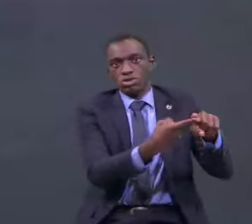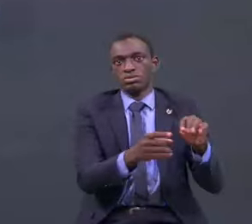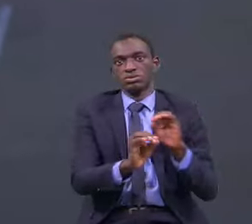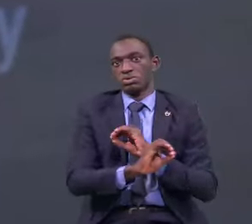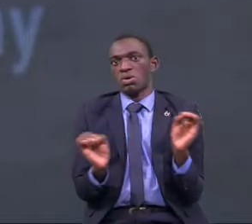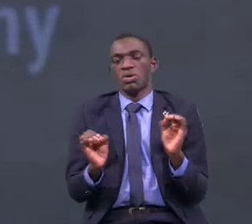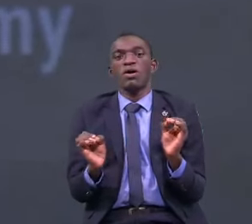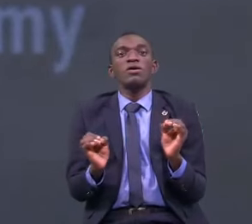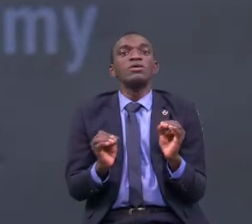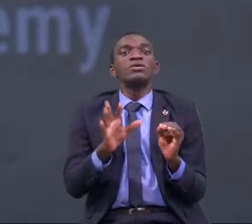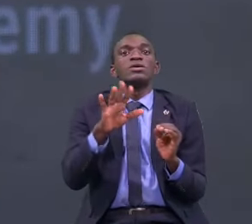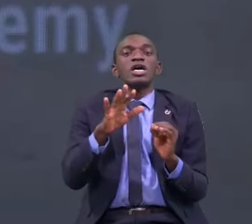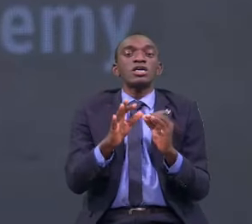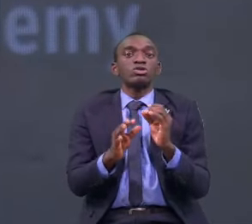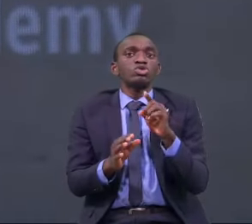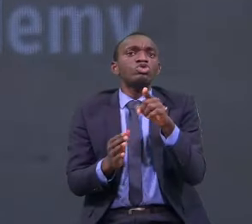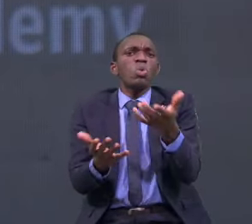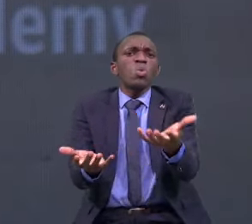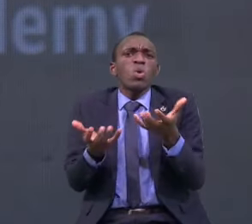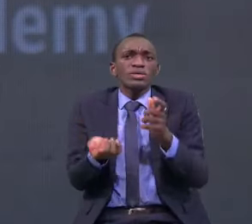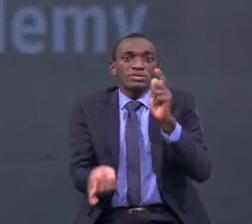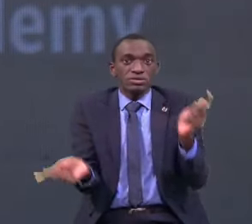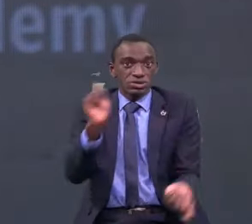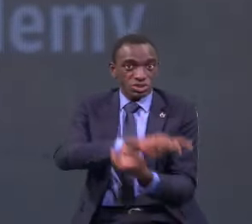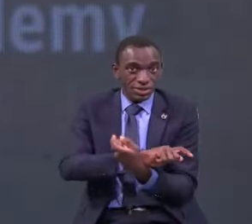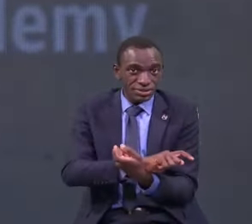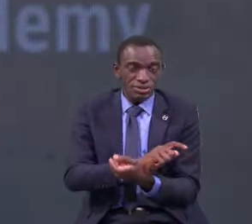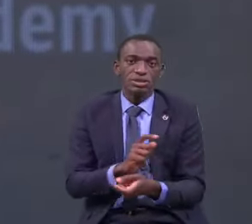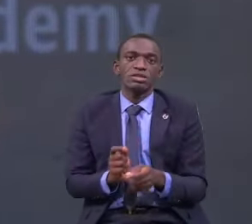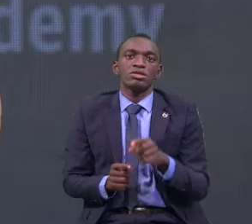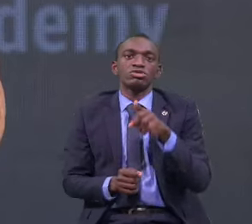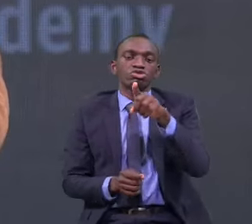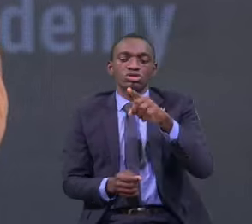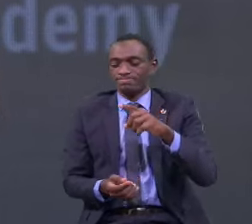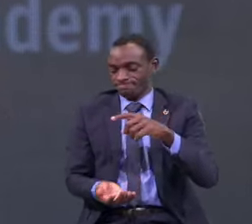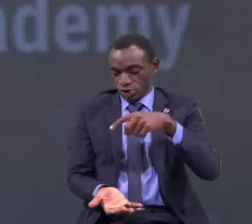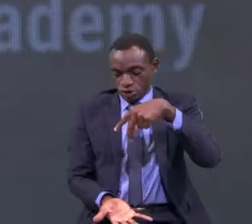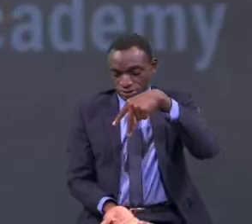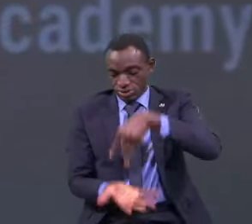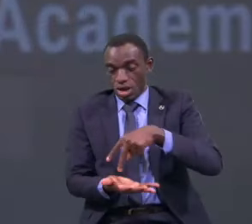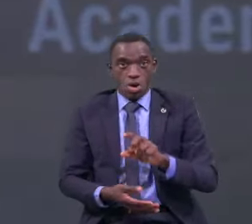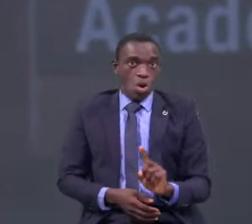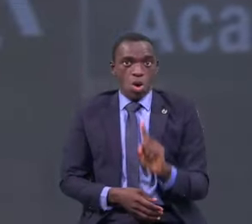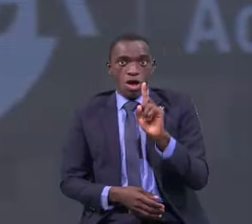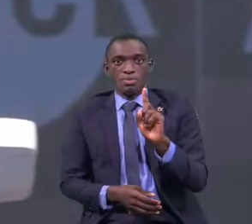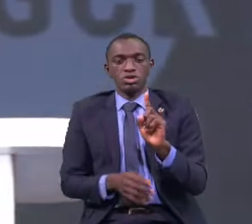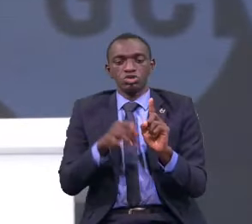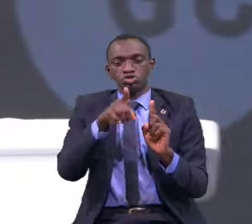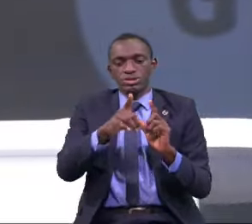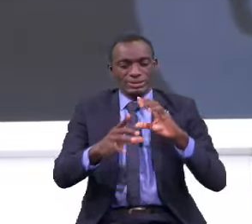But when you want a change, you get up, you take